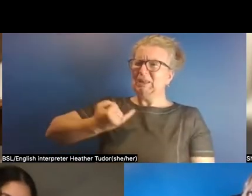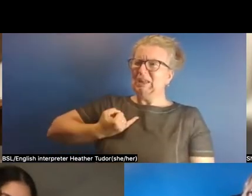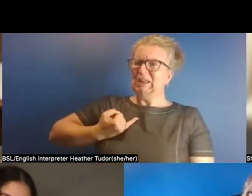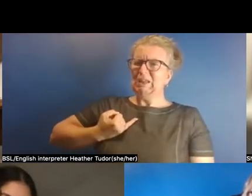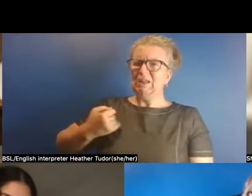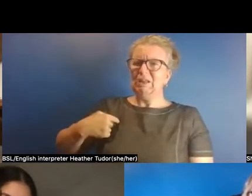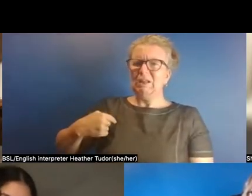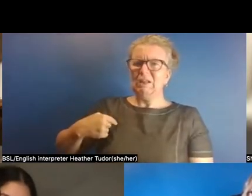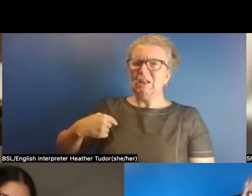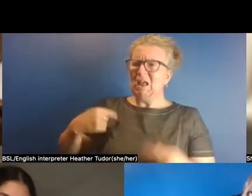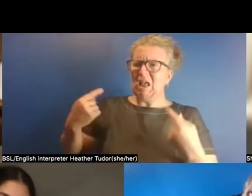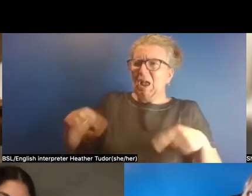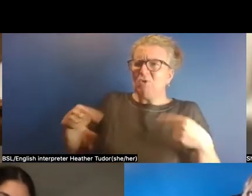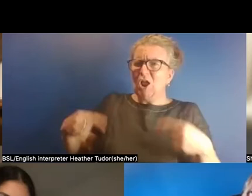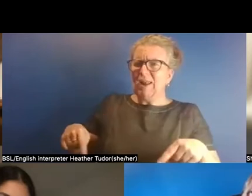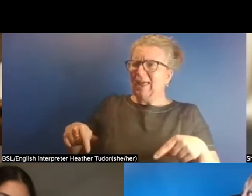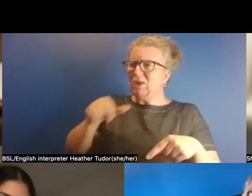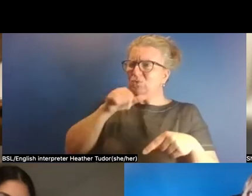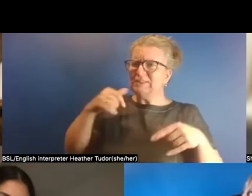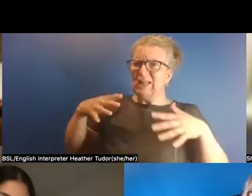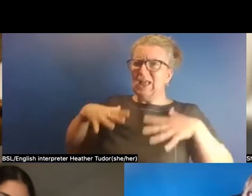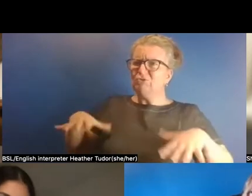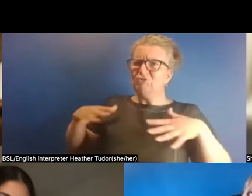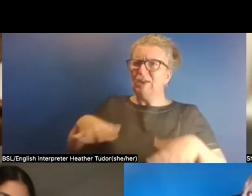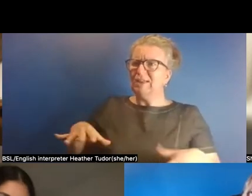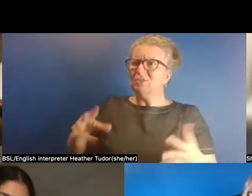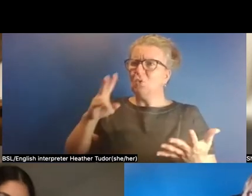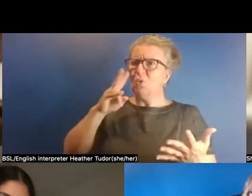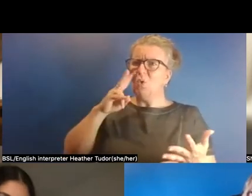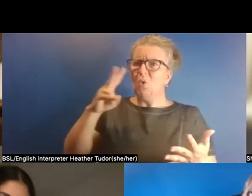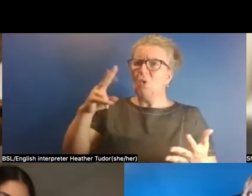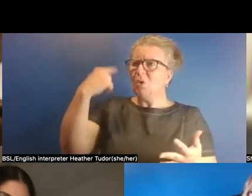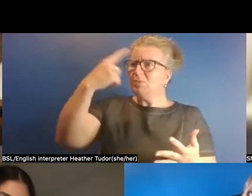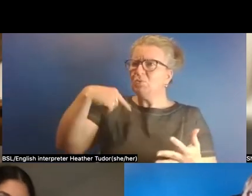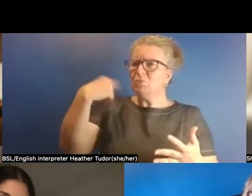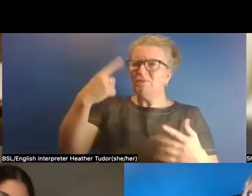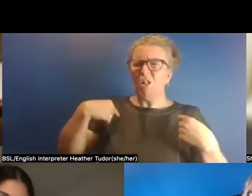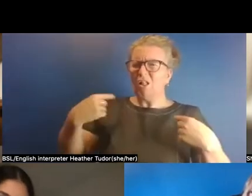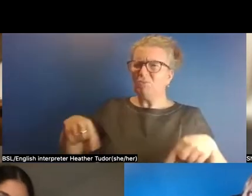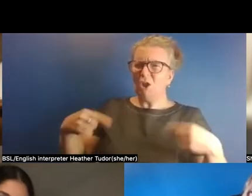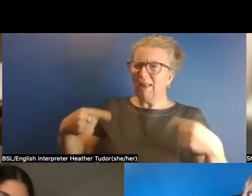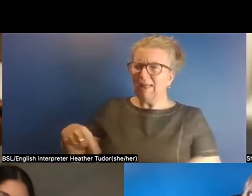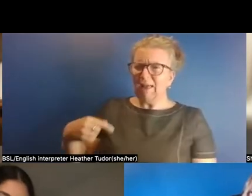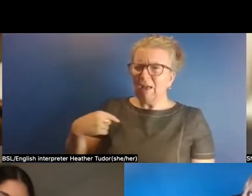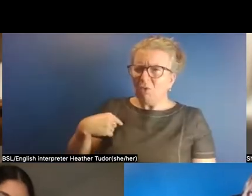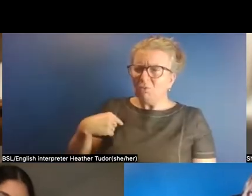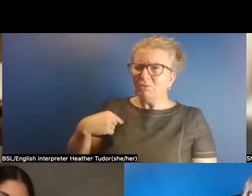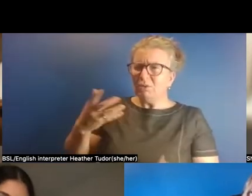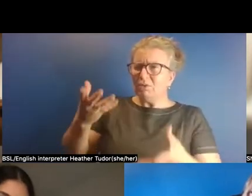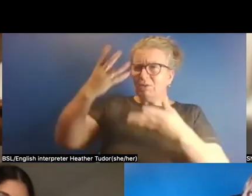looking beautiful, if that was. And as 6 and 7 year old person, as a